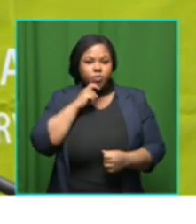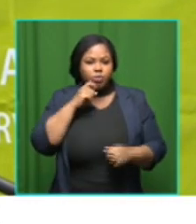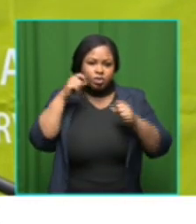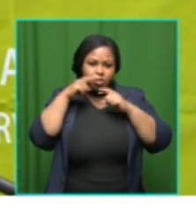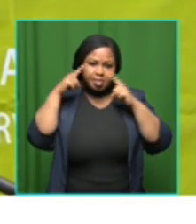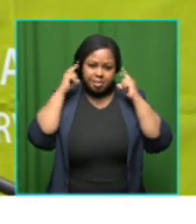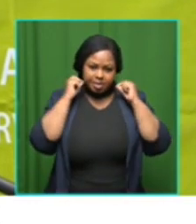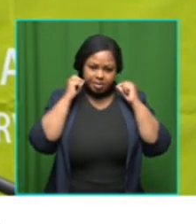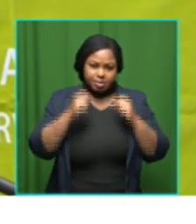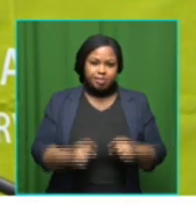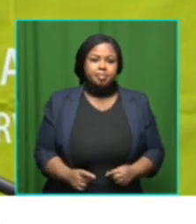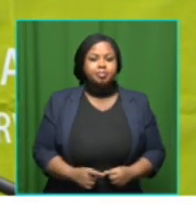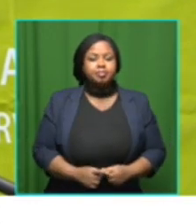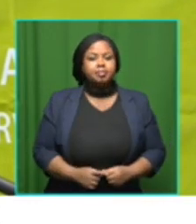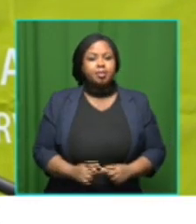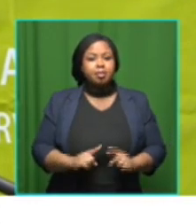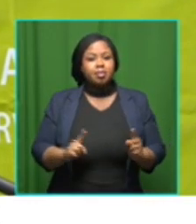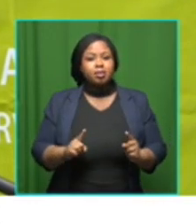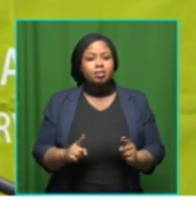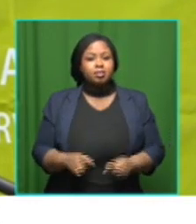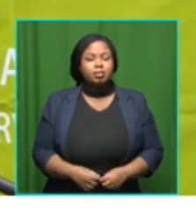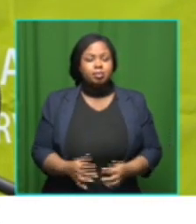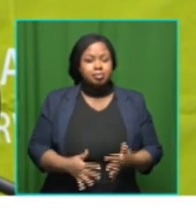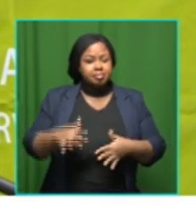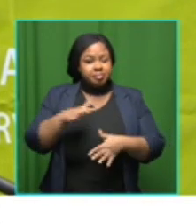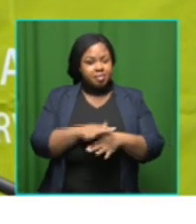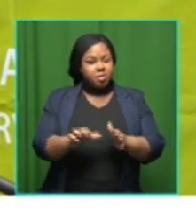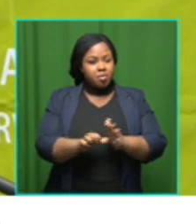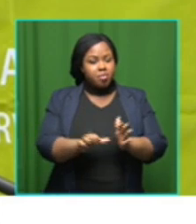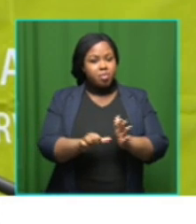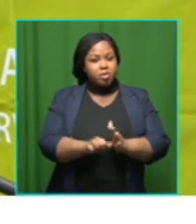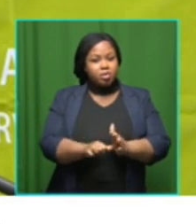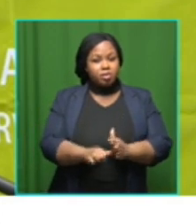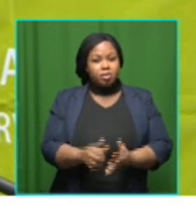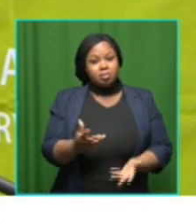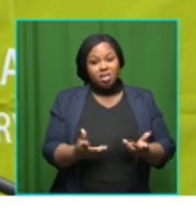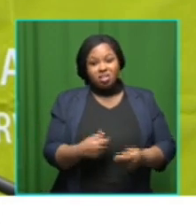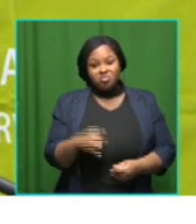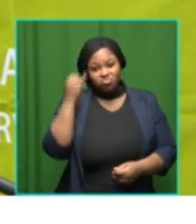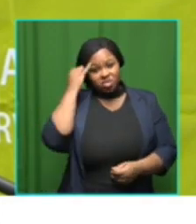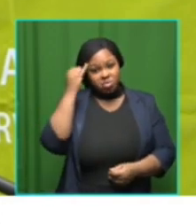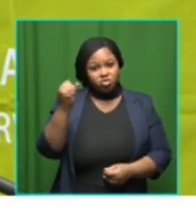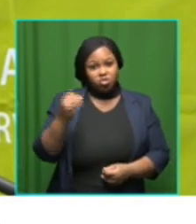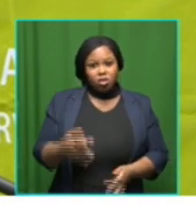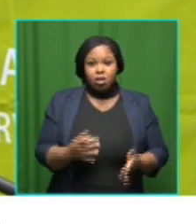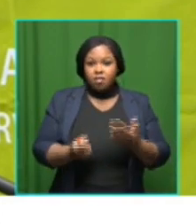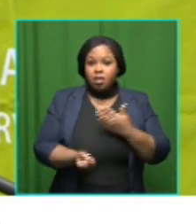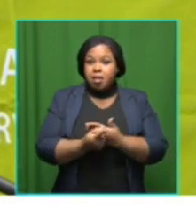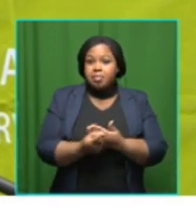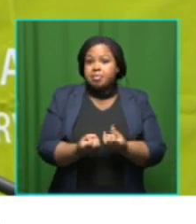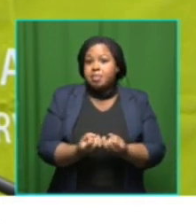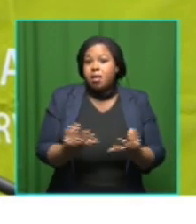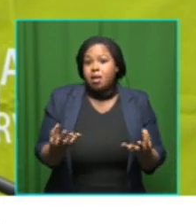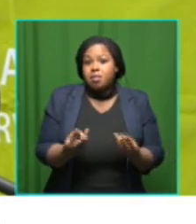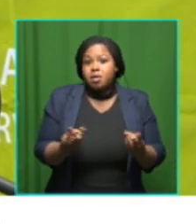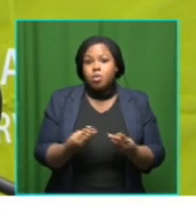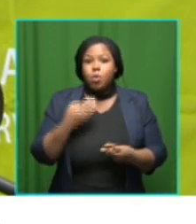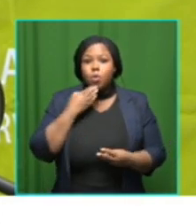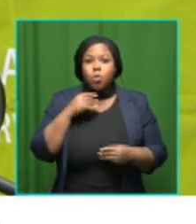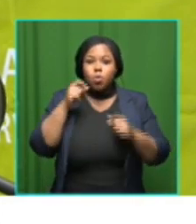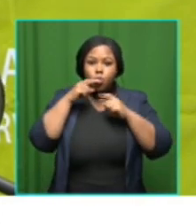mask. The major ethical point is that, would you imagine a situation where the general population have got